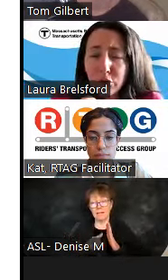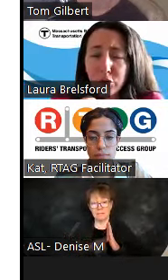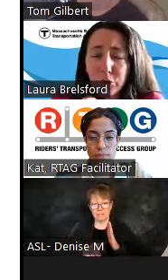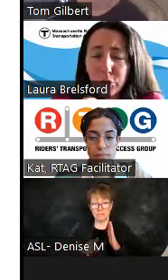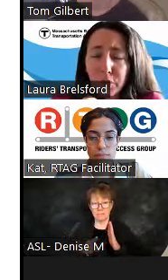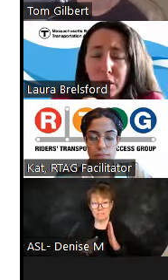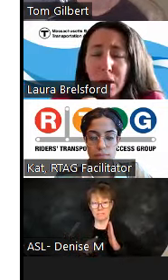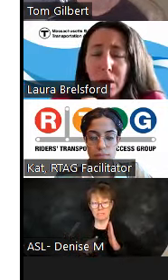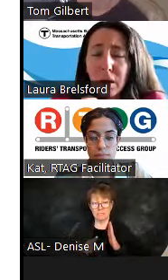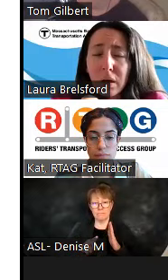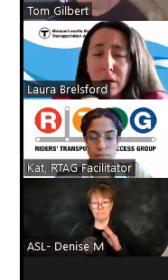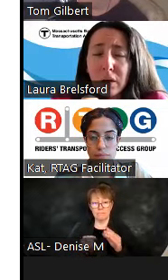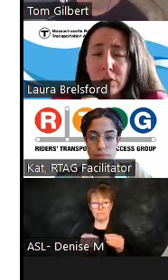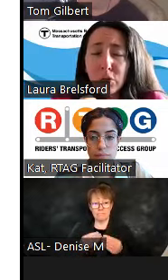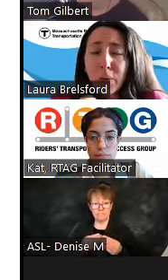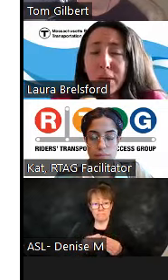project to